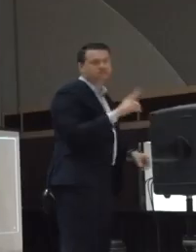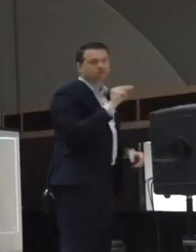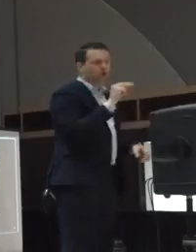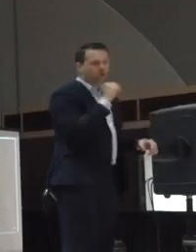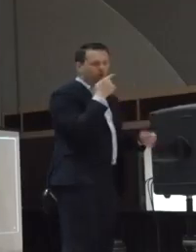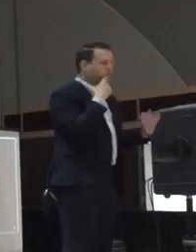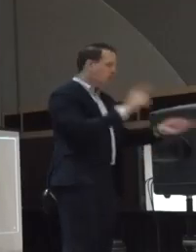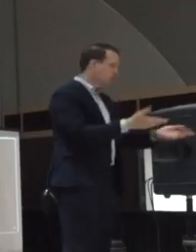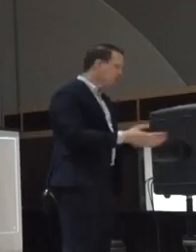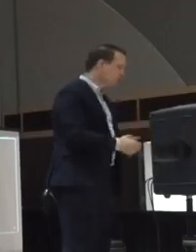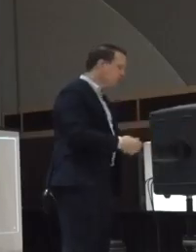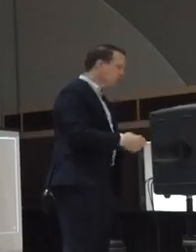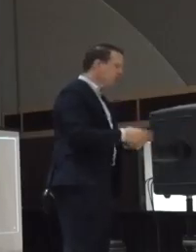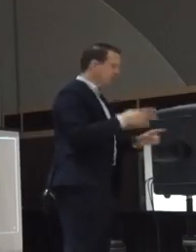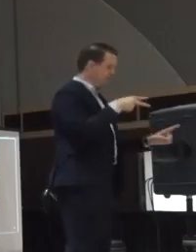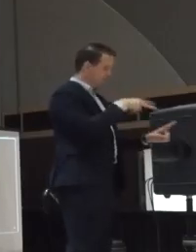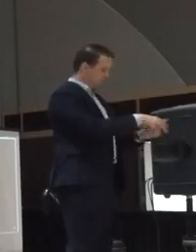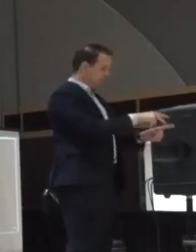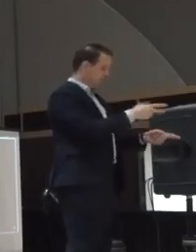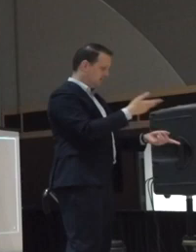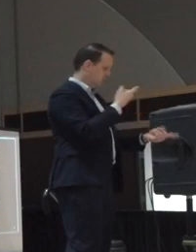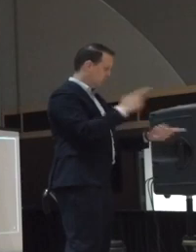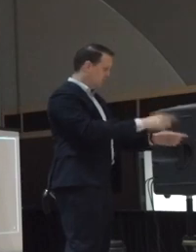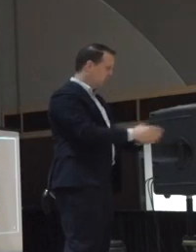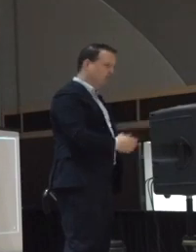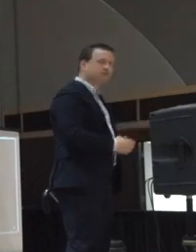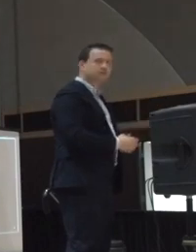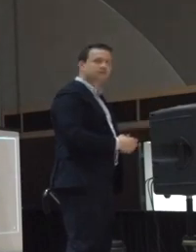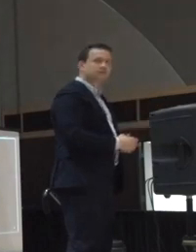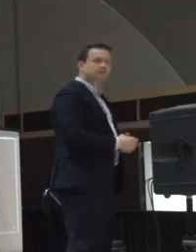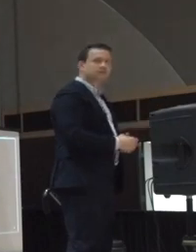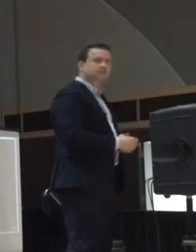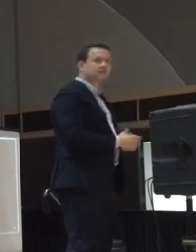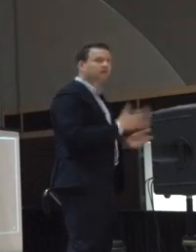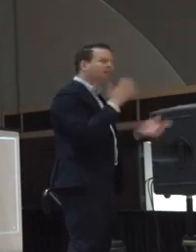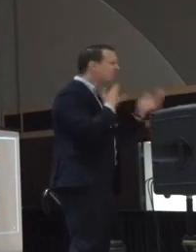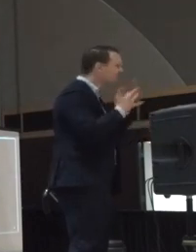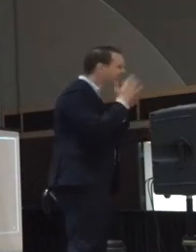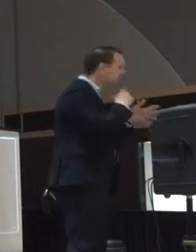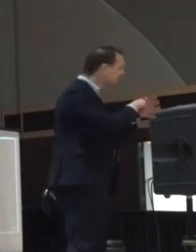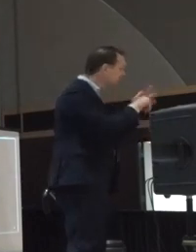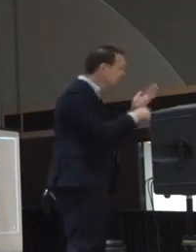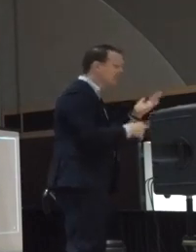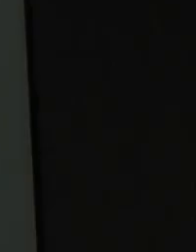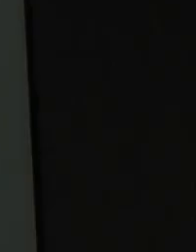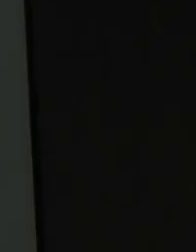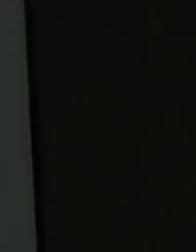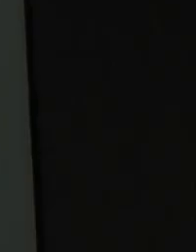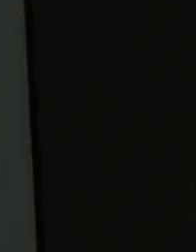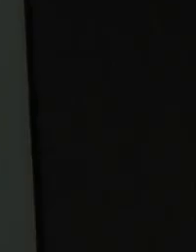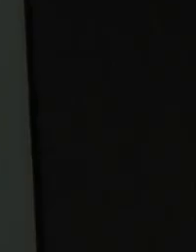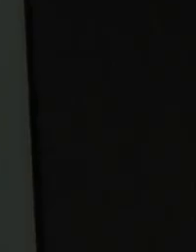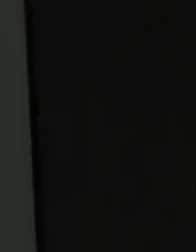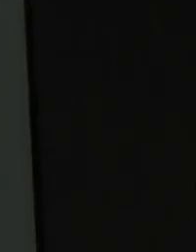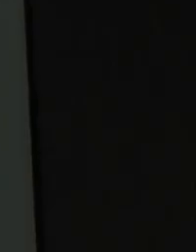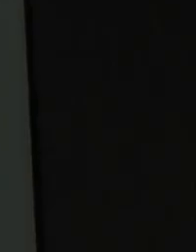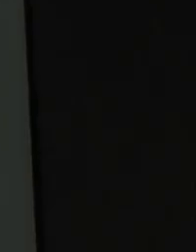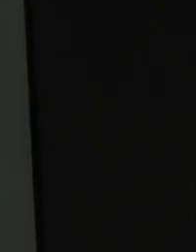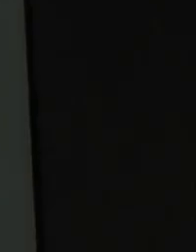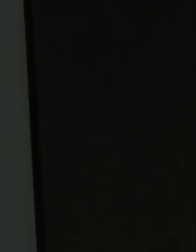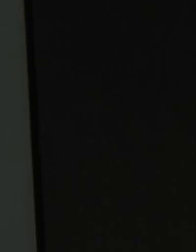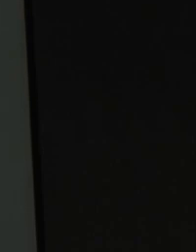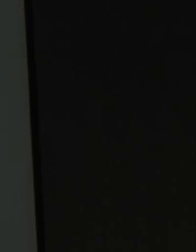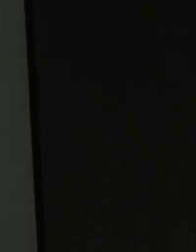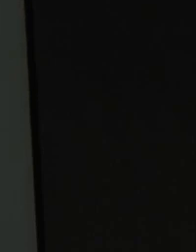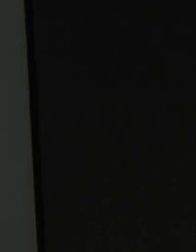it won't work if you plug it into the charger. Big shortage of these skilled trades. People stick their nose up at this